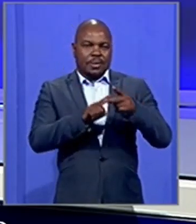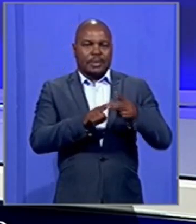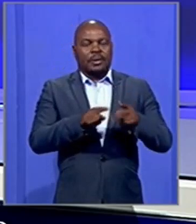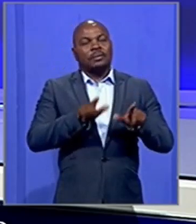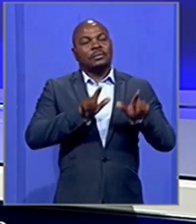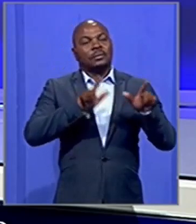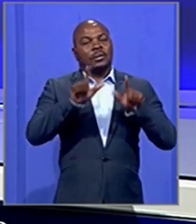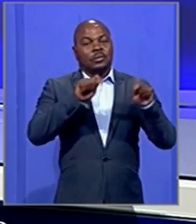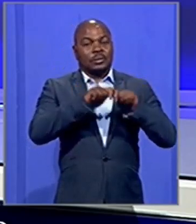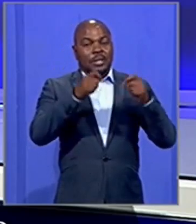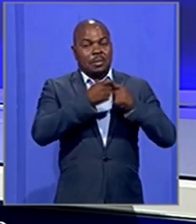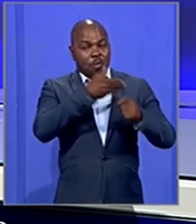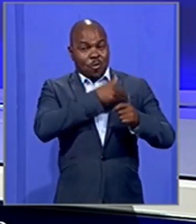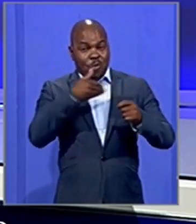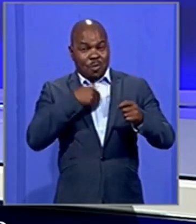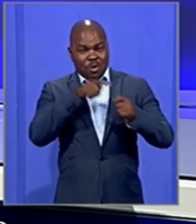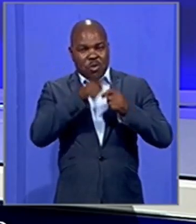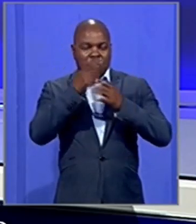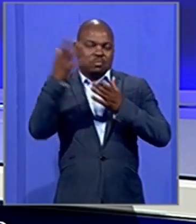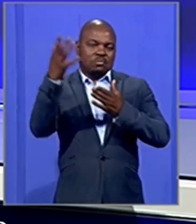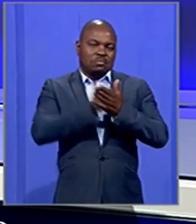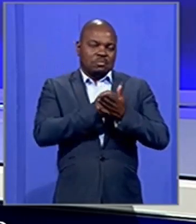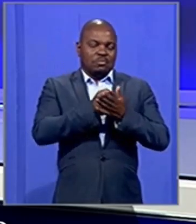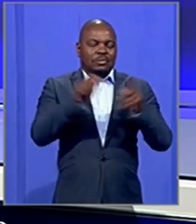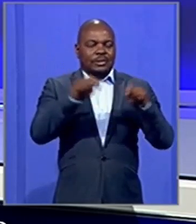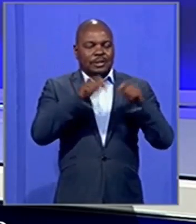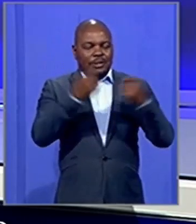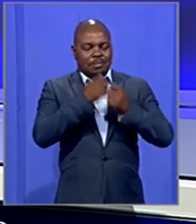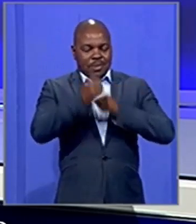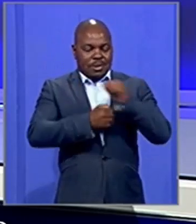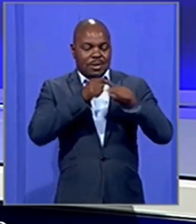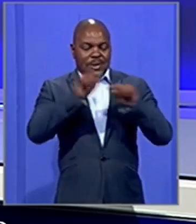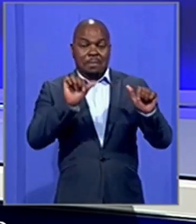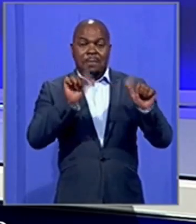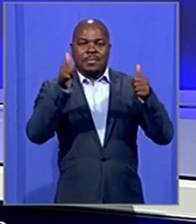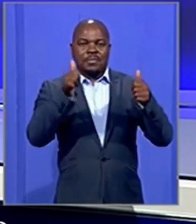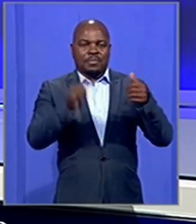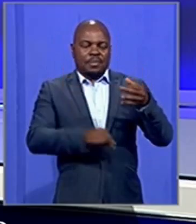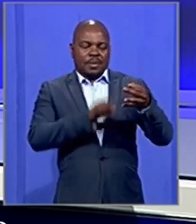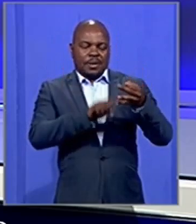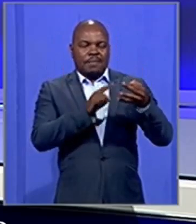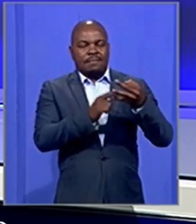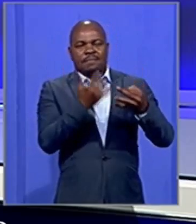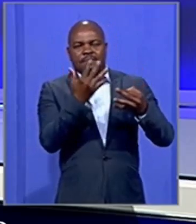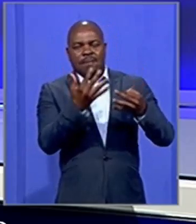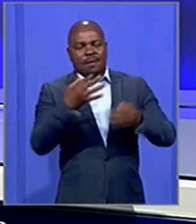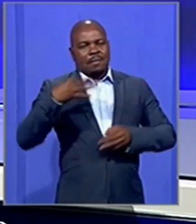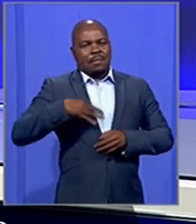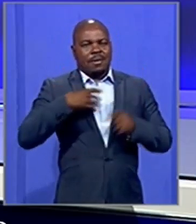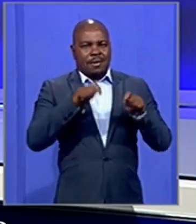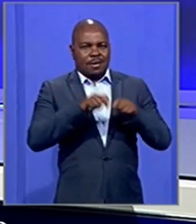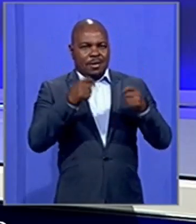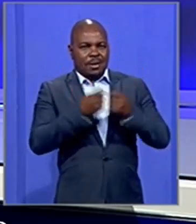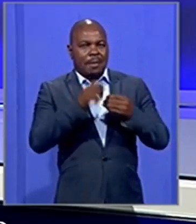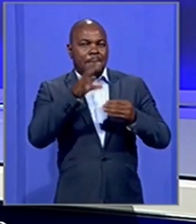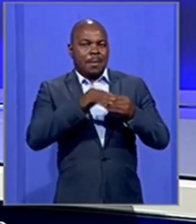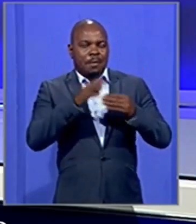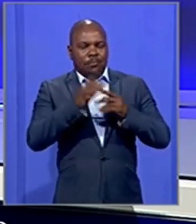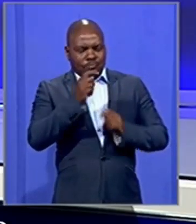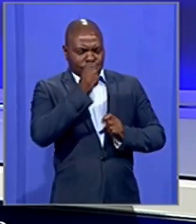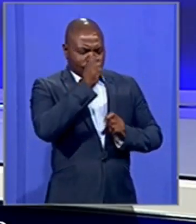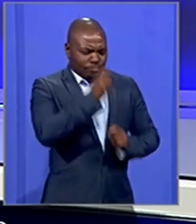Mamelodi Sundowns se thupile sefoka sa sehlopha sa ngwaga gomme dibapadi tše hlano tša banyana di